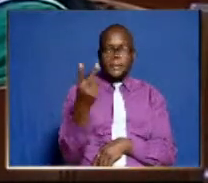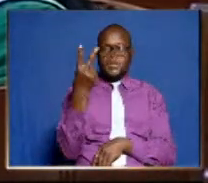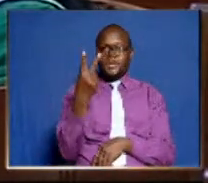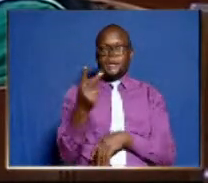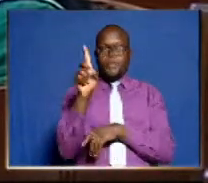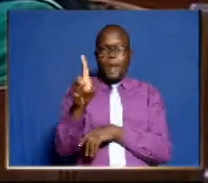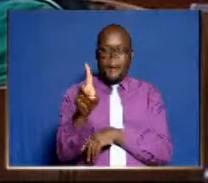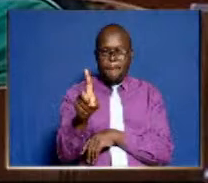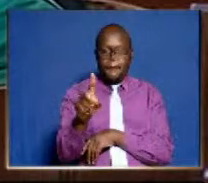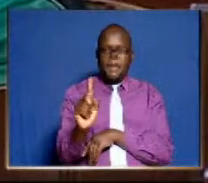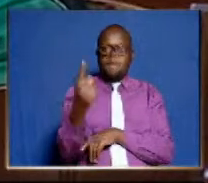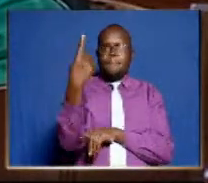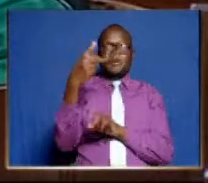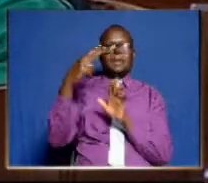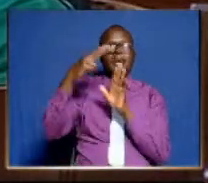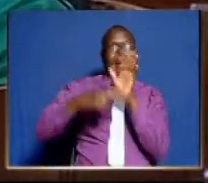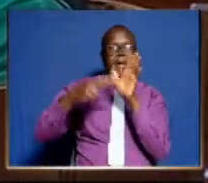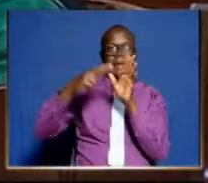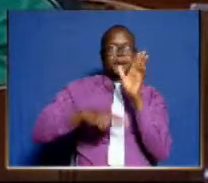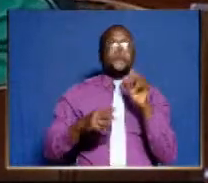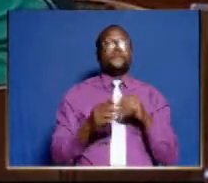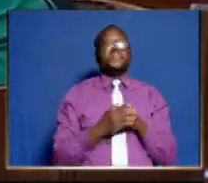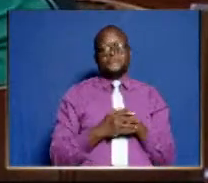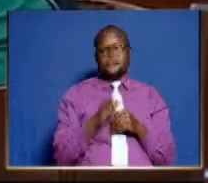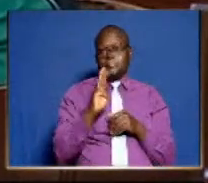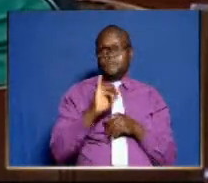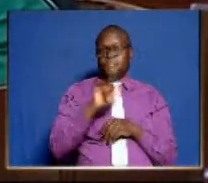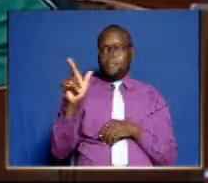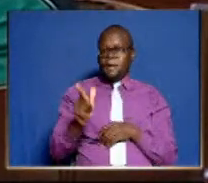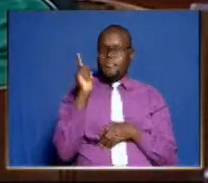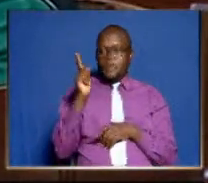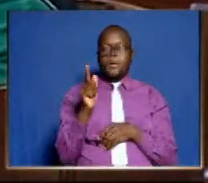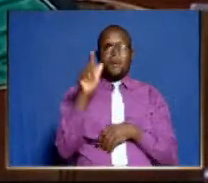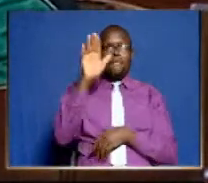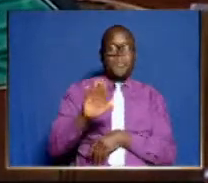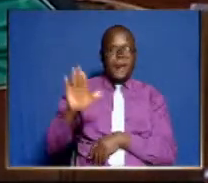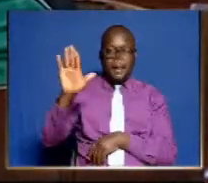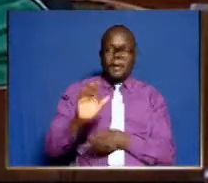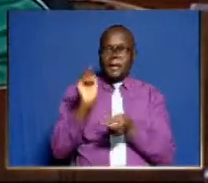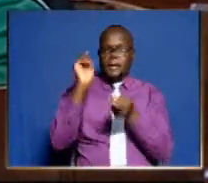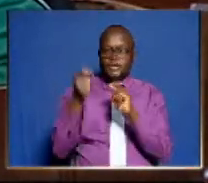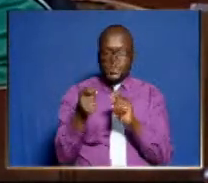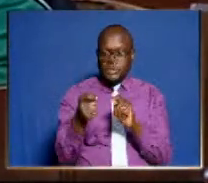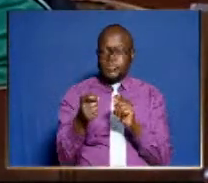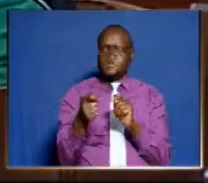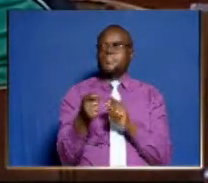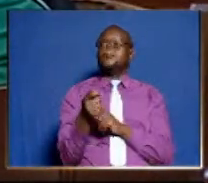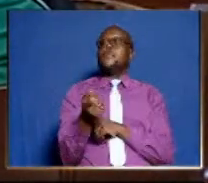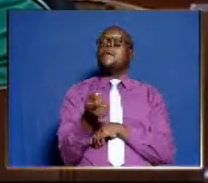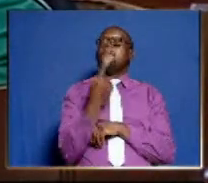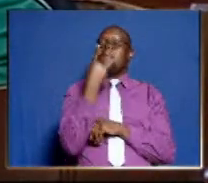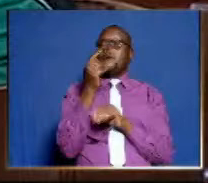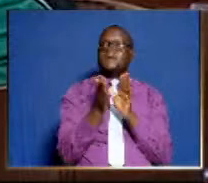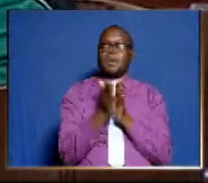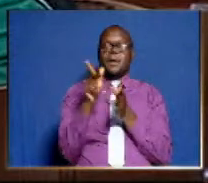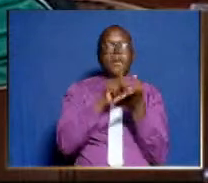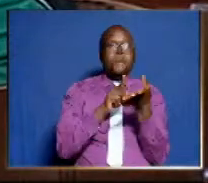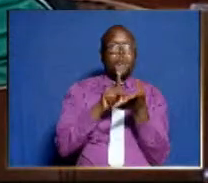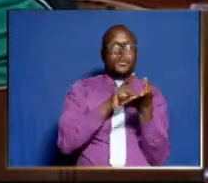2021, first reading. A bill for an act of parliament to amend the Pharmacy and Poisons